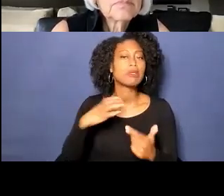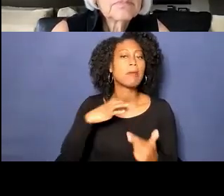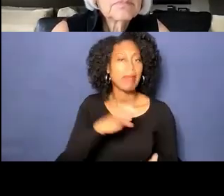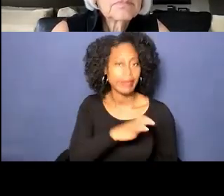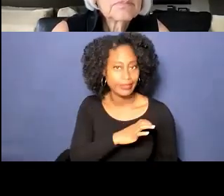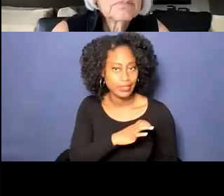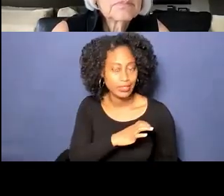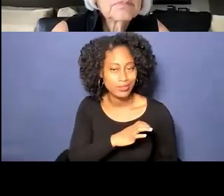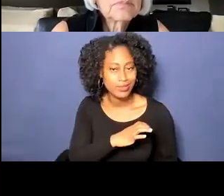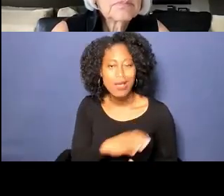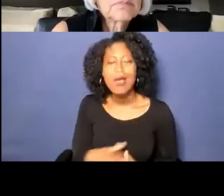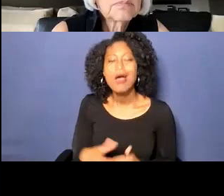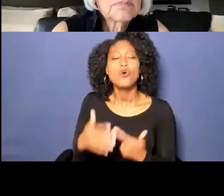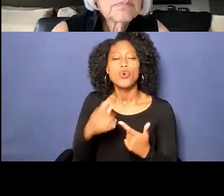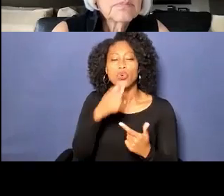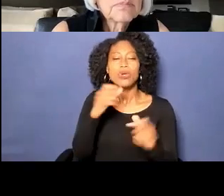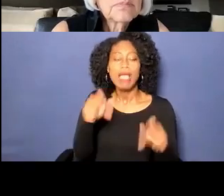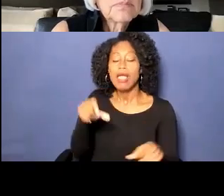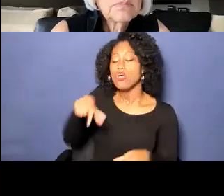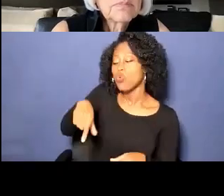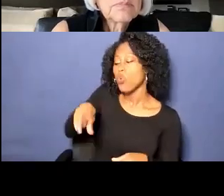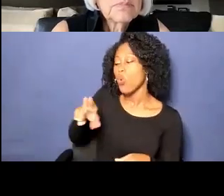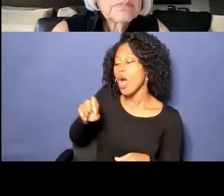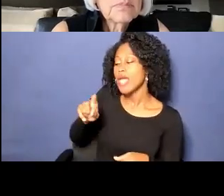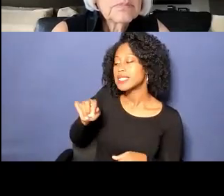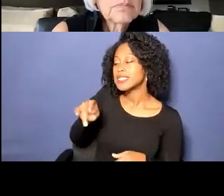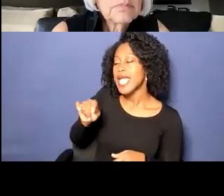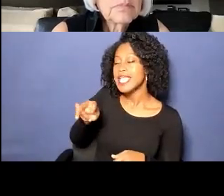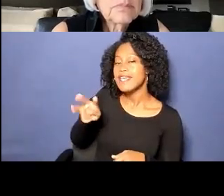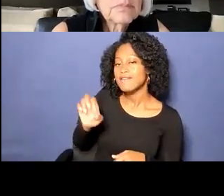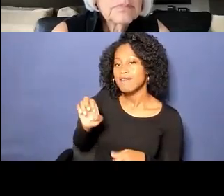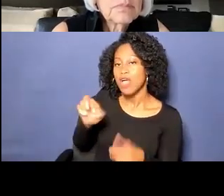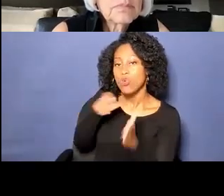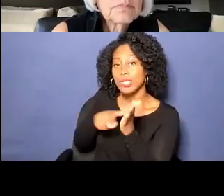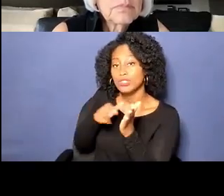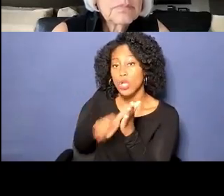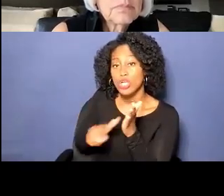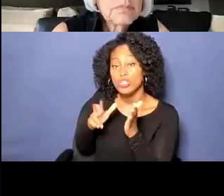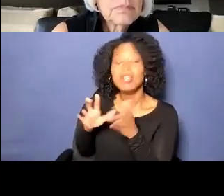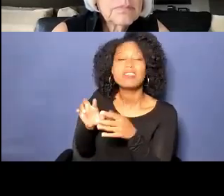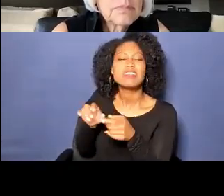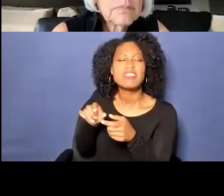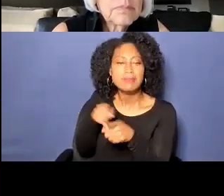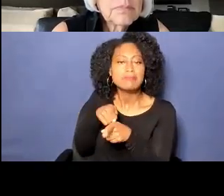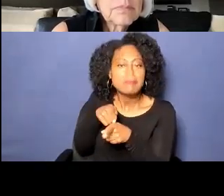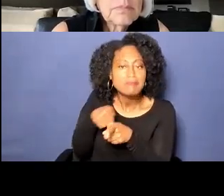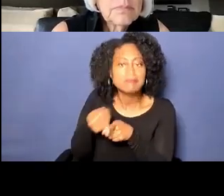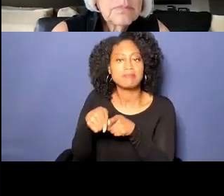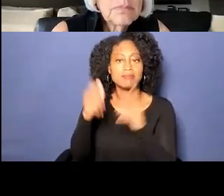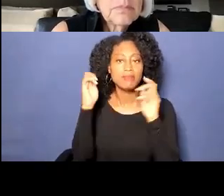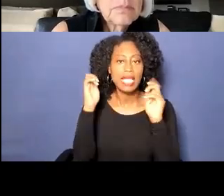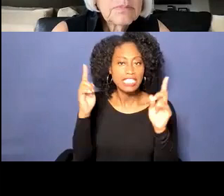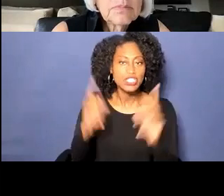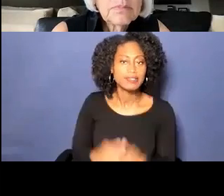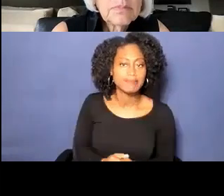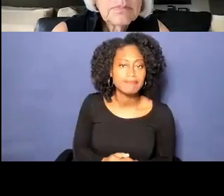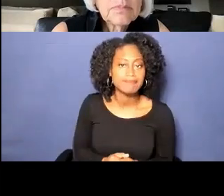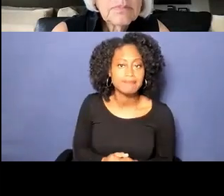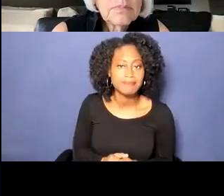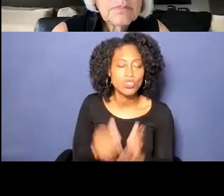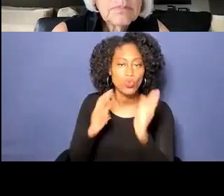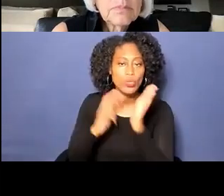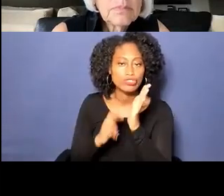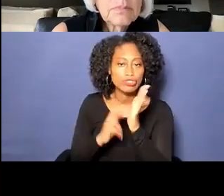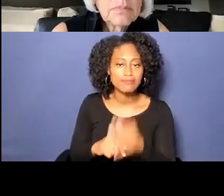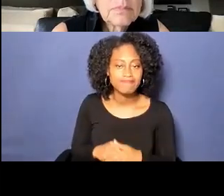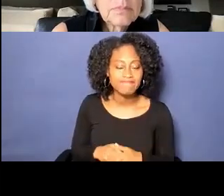is specifically doing education research. And our next deadline for all